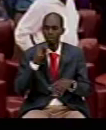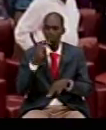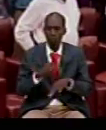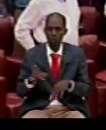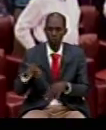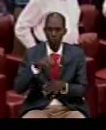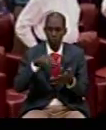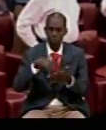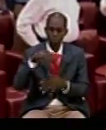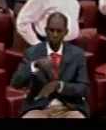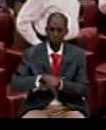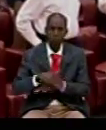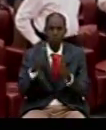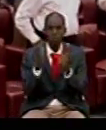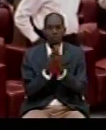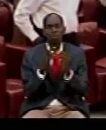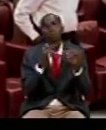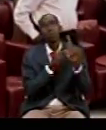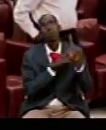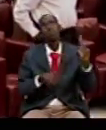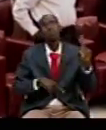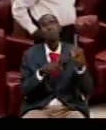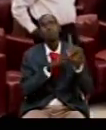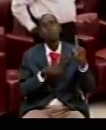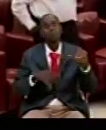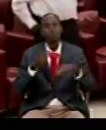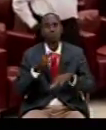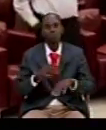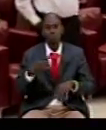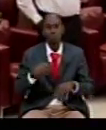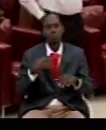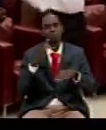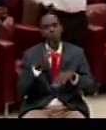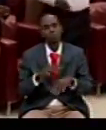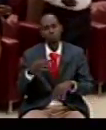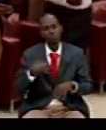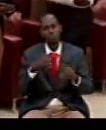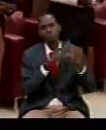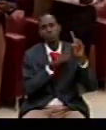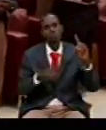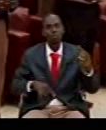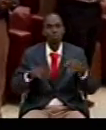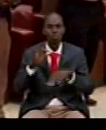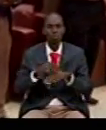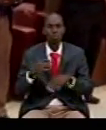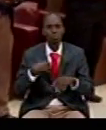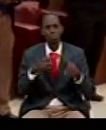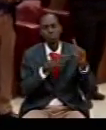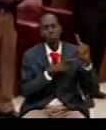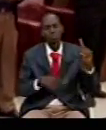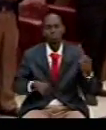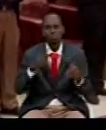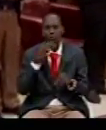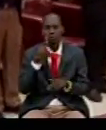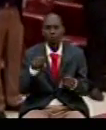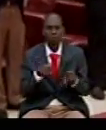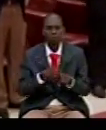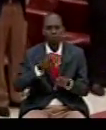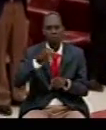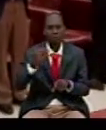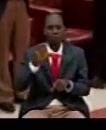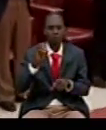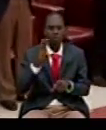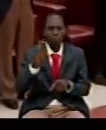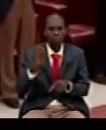mouth and tell the Lord, touch me, Lord. Touch me, Lord. Touch me, Lord. Touch me, Lord. Are you like Jacob? And there's